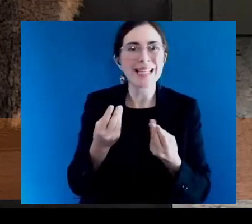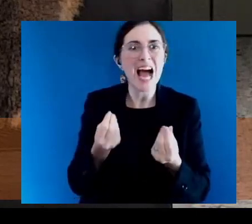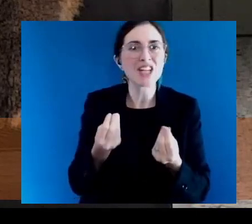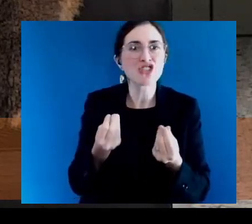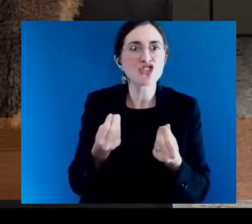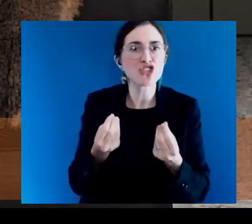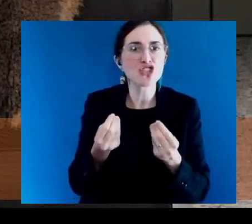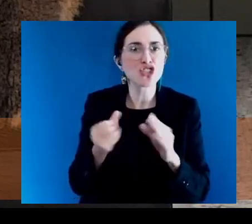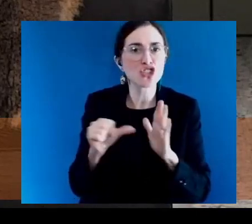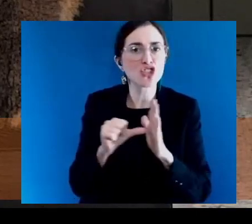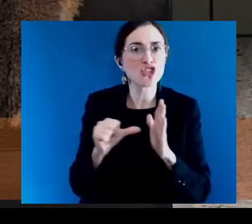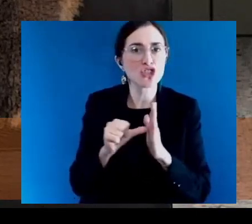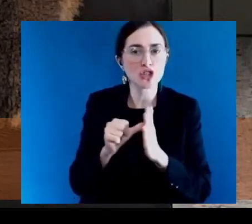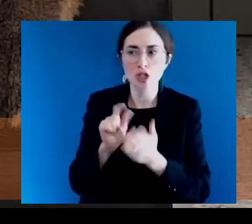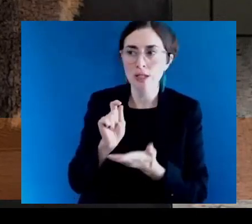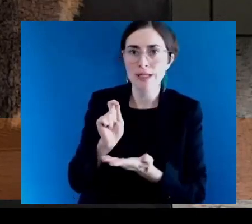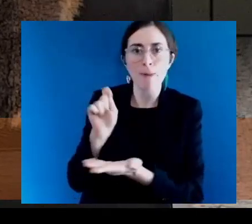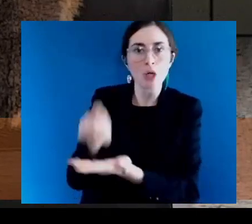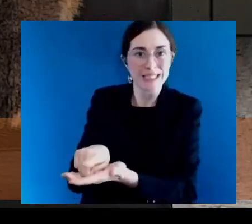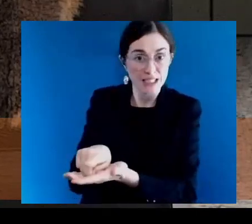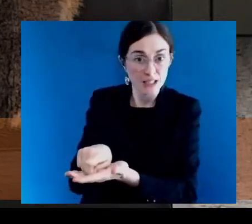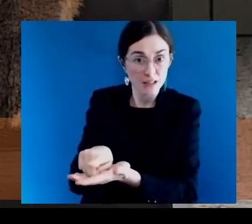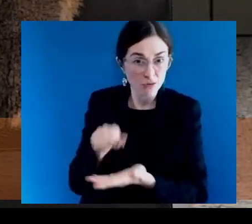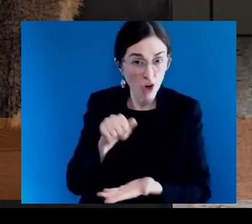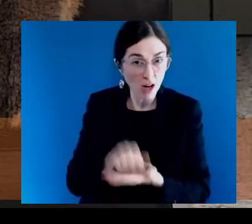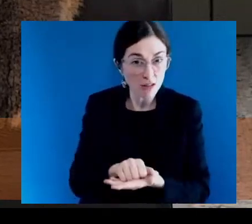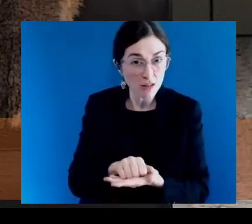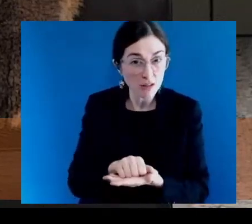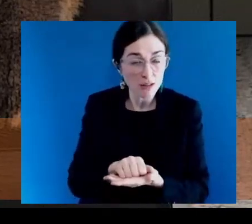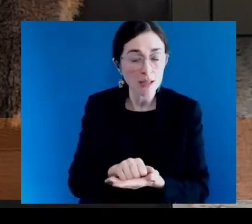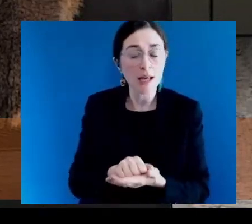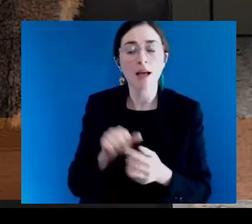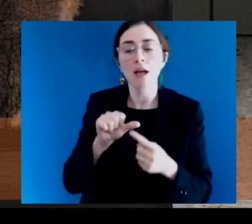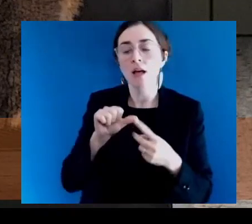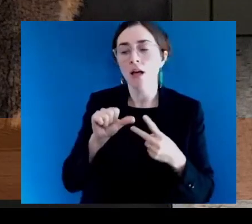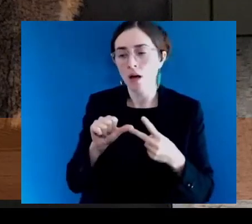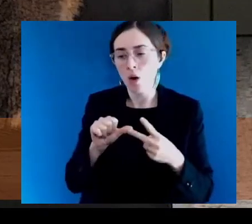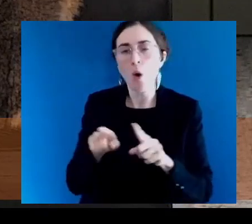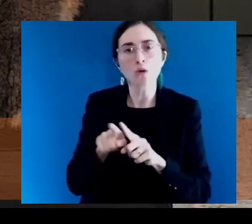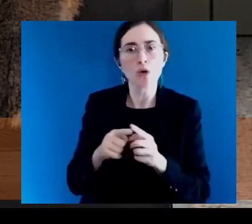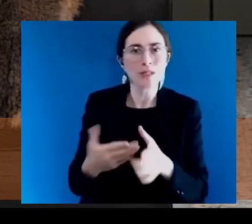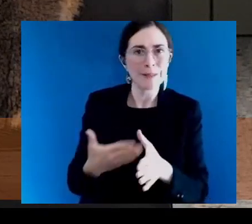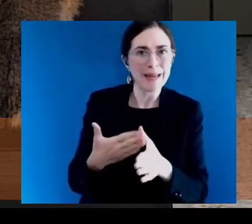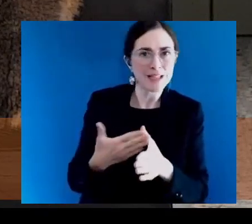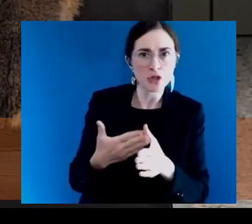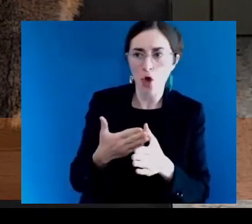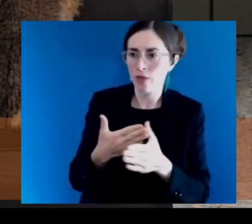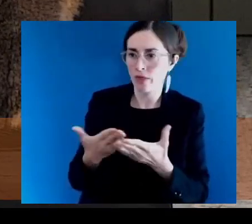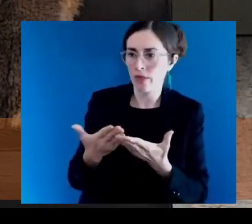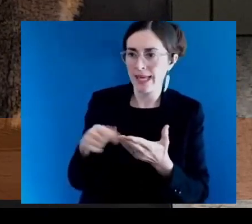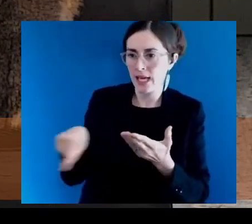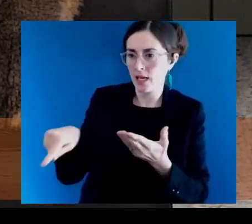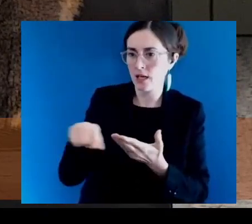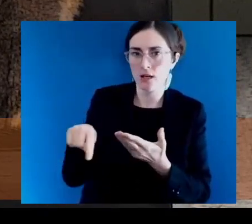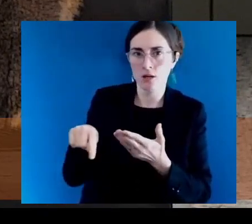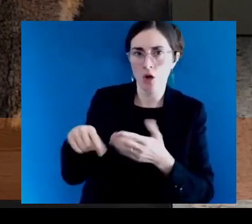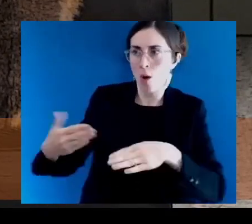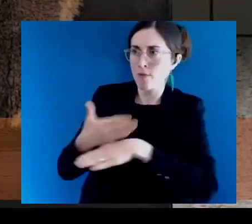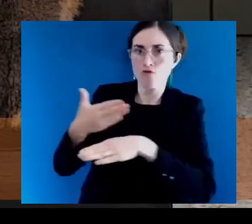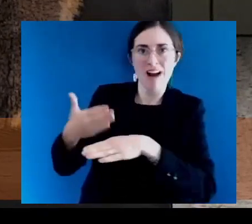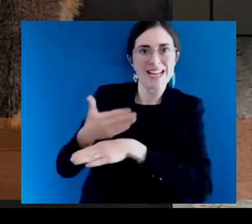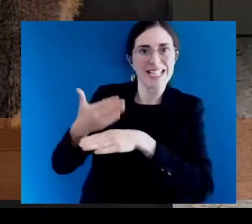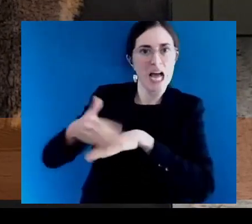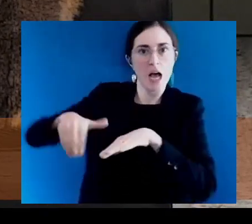depends on the adequacy of that bond in the first instance and depends obviously on the solvency of the operator. That's